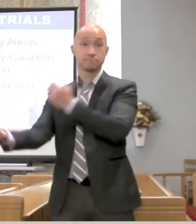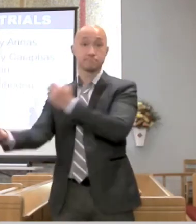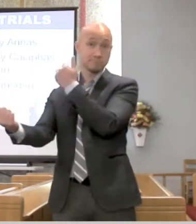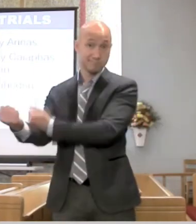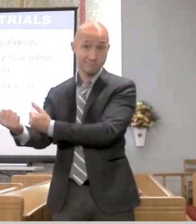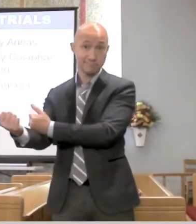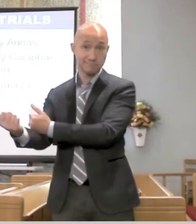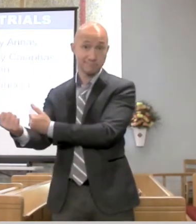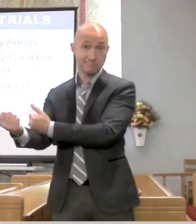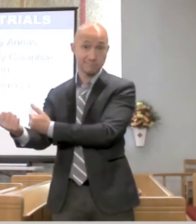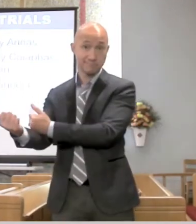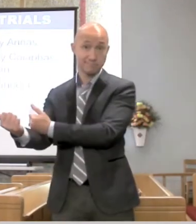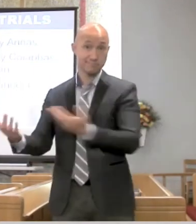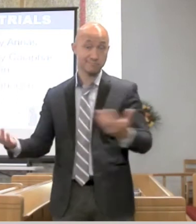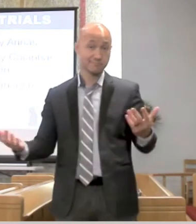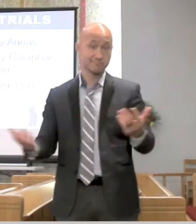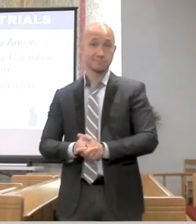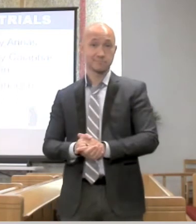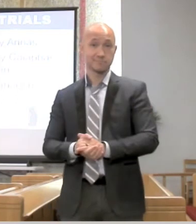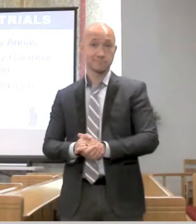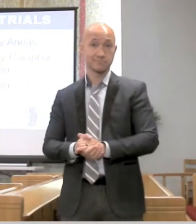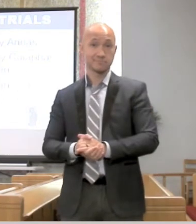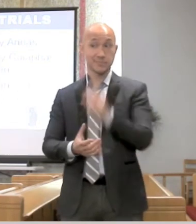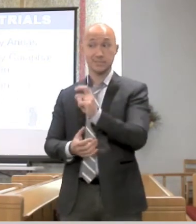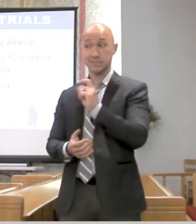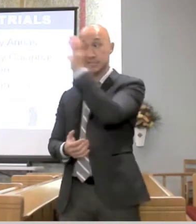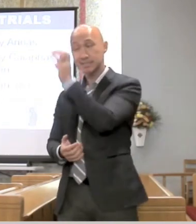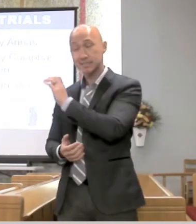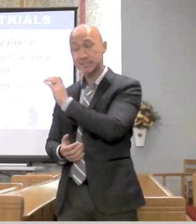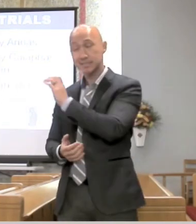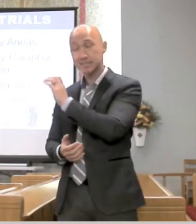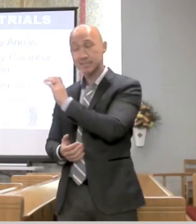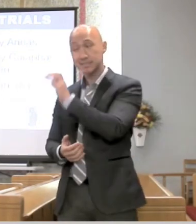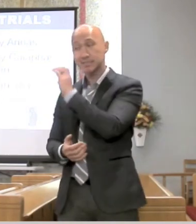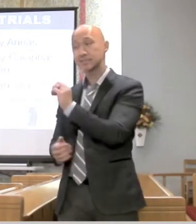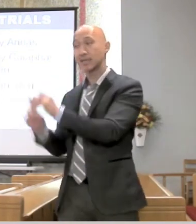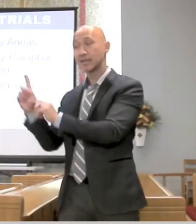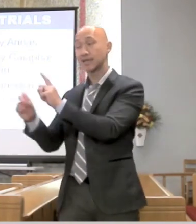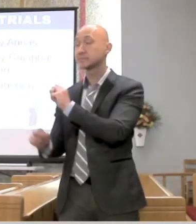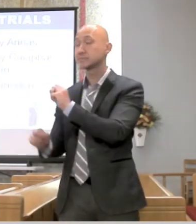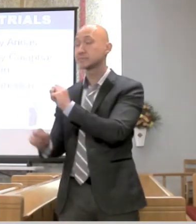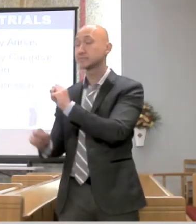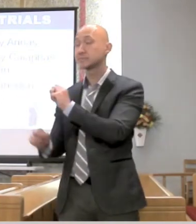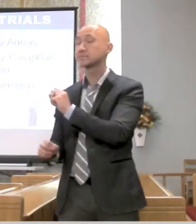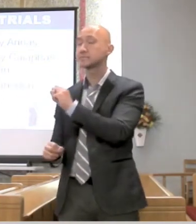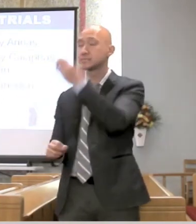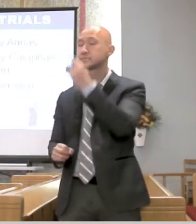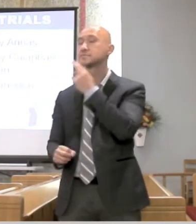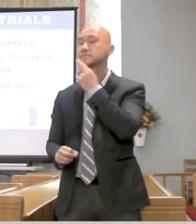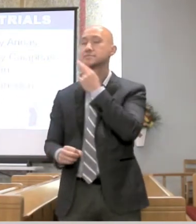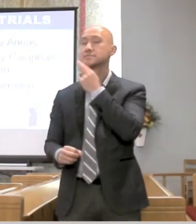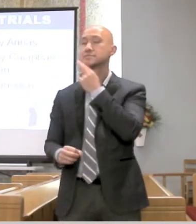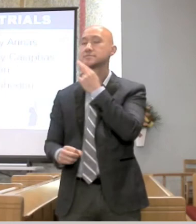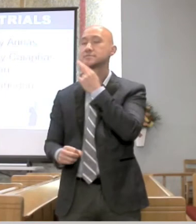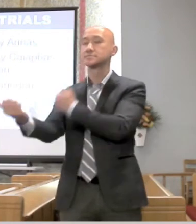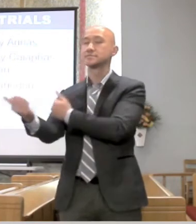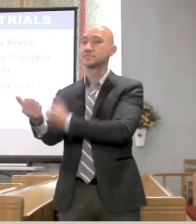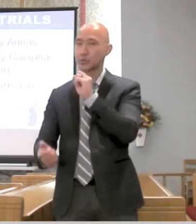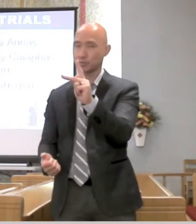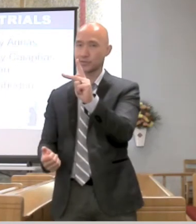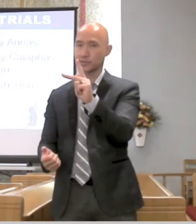law to carry out the death penalty, so they had to seek the Roman approval for that, which is why now Jesus is going to go through